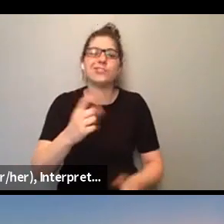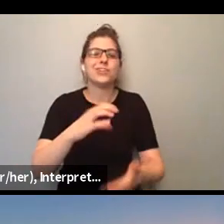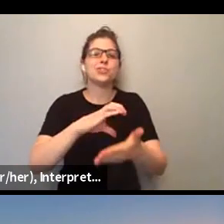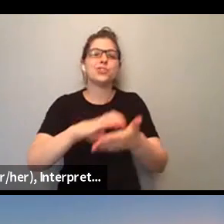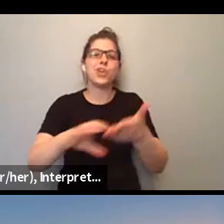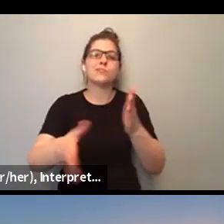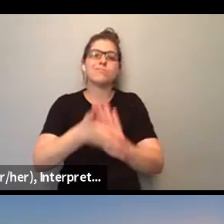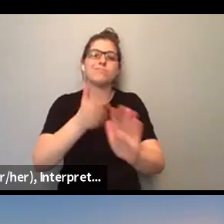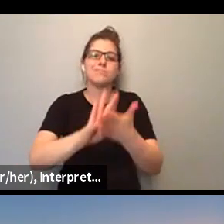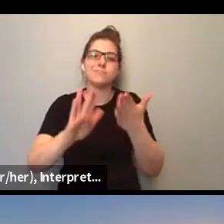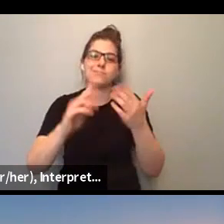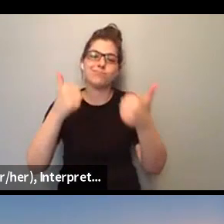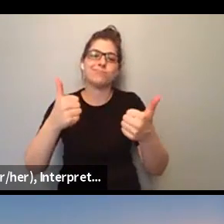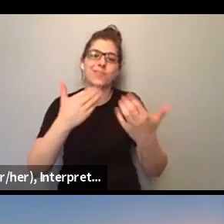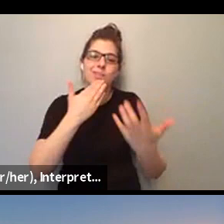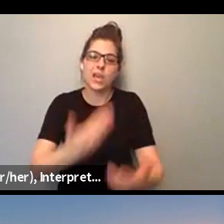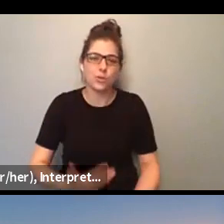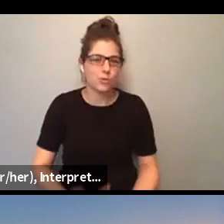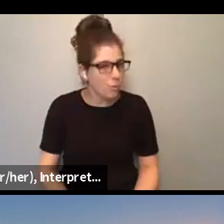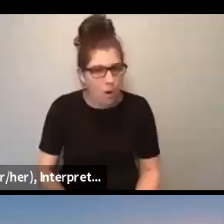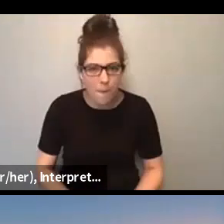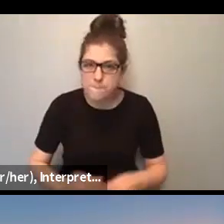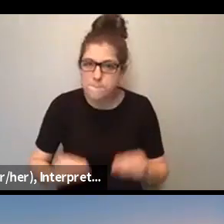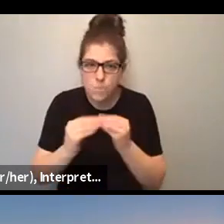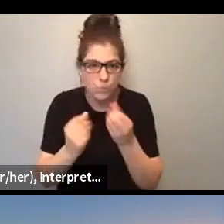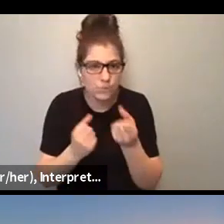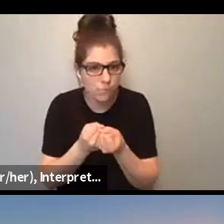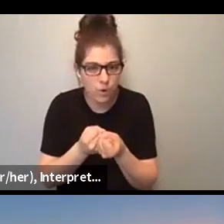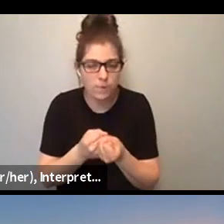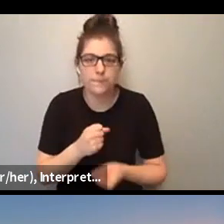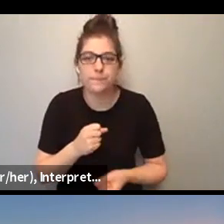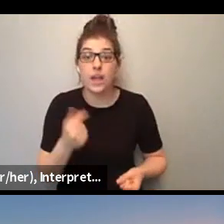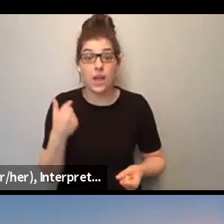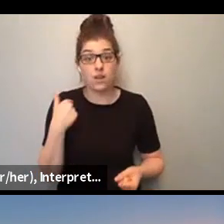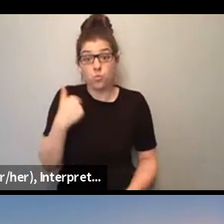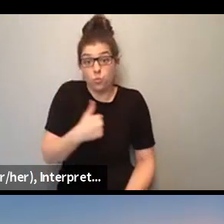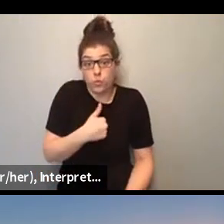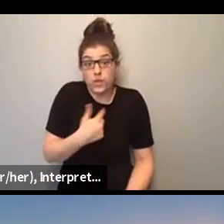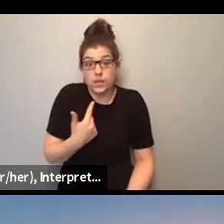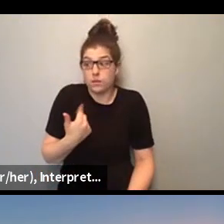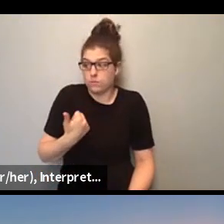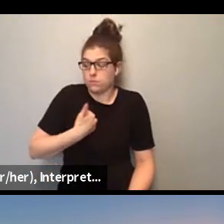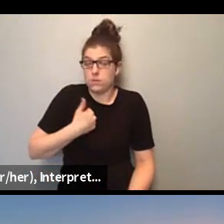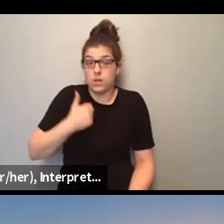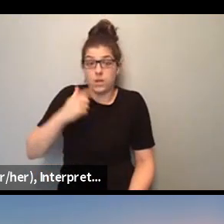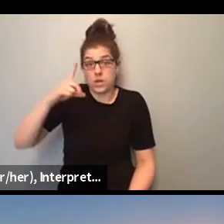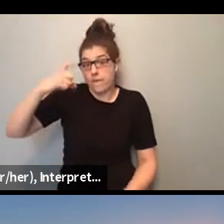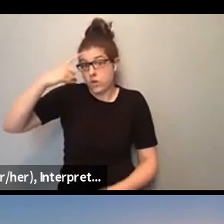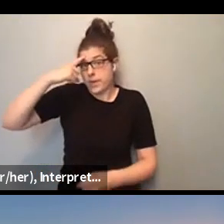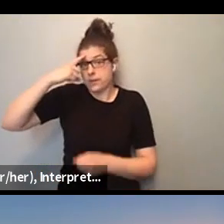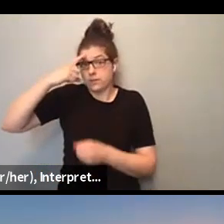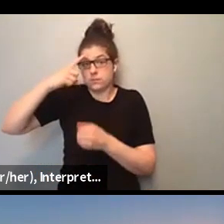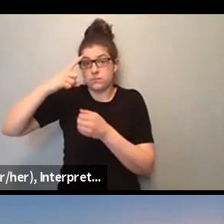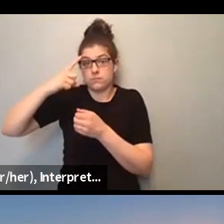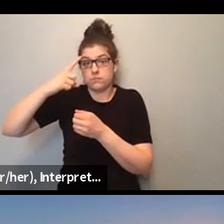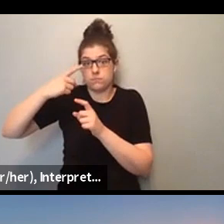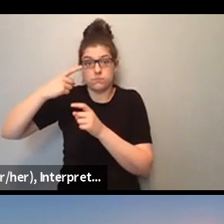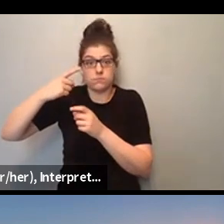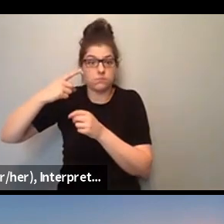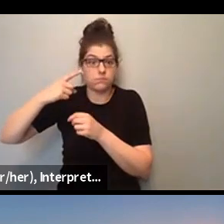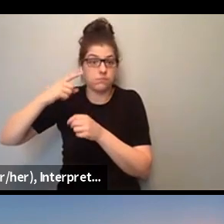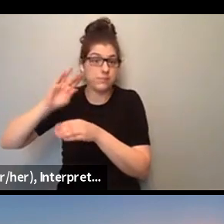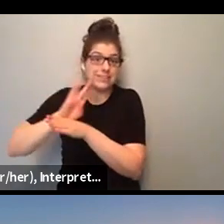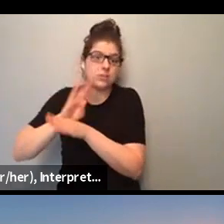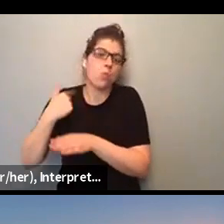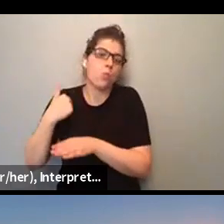event. And, you know, many of us, you know, me included, being a governmental entity, we cannot pay deposits, you know, due to our legal